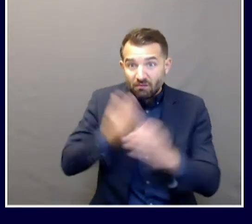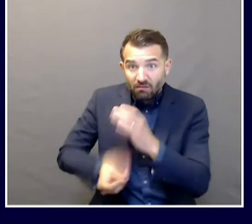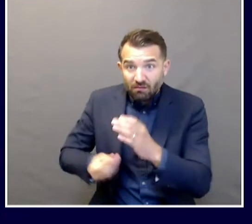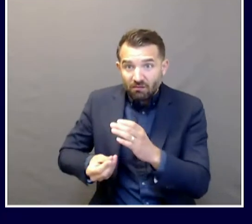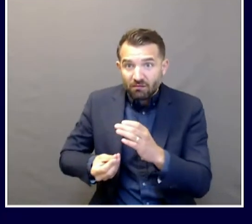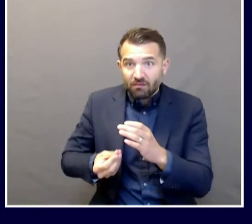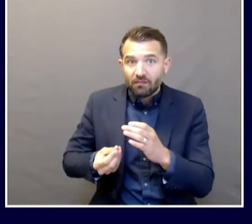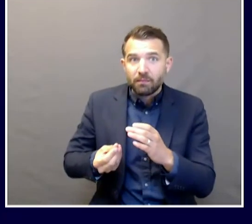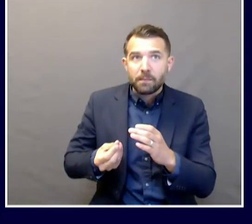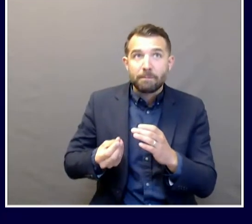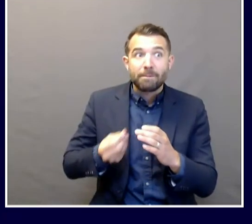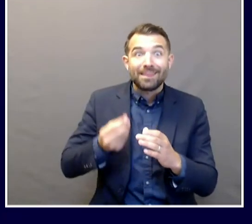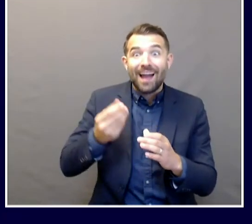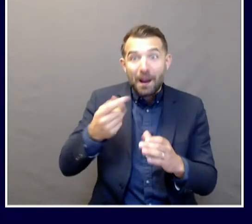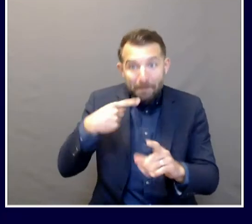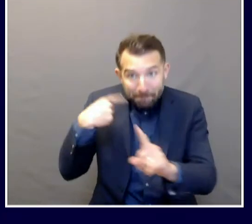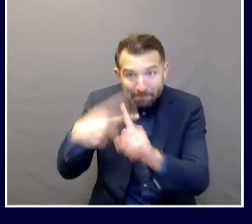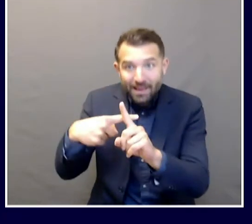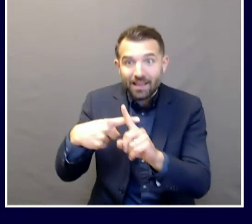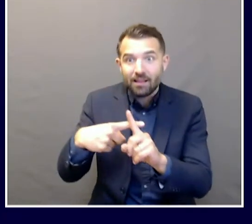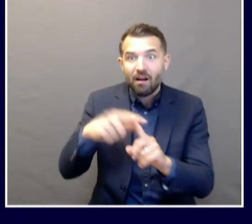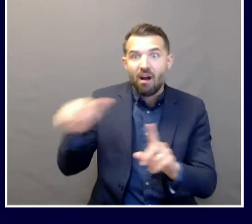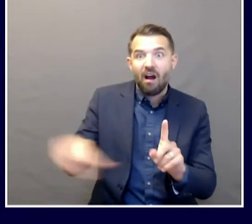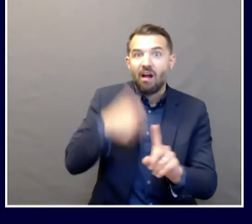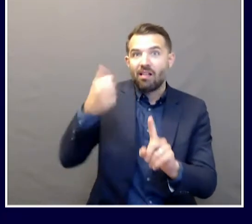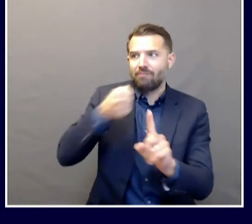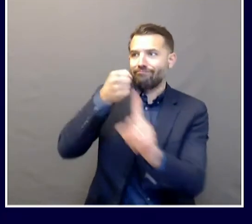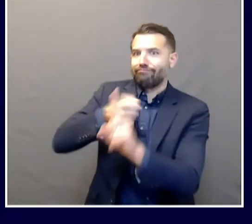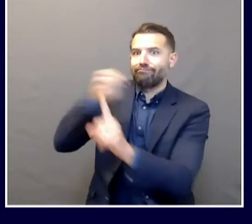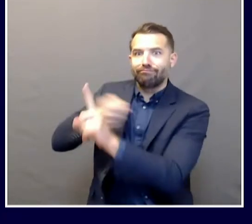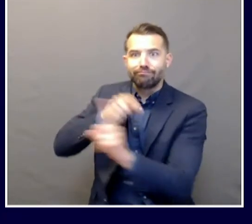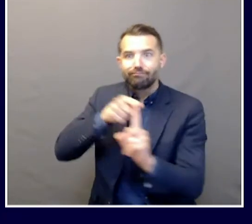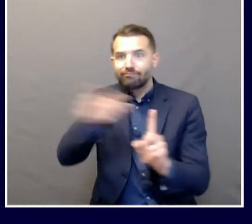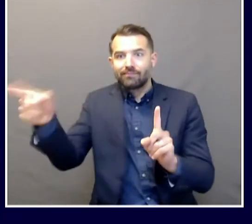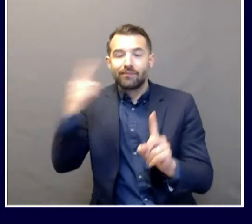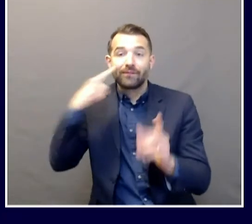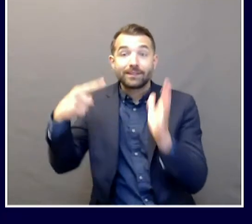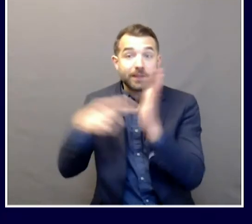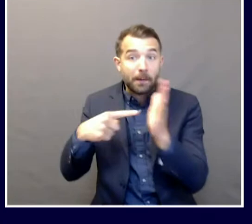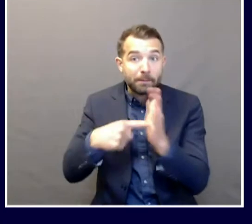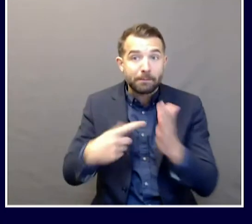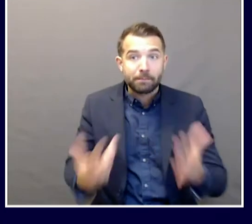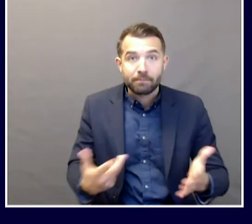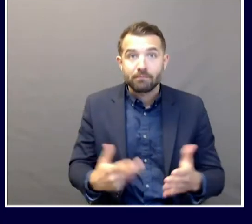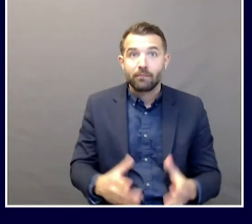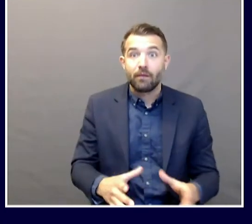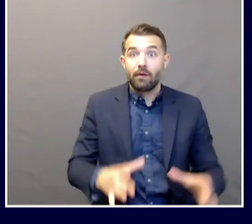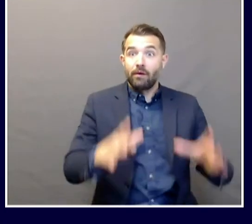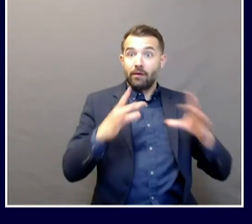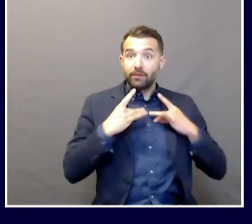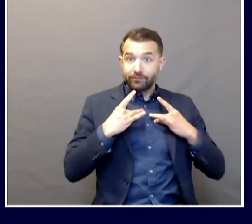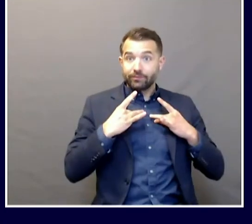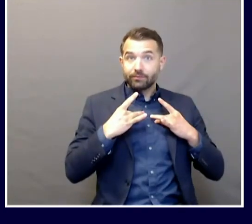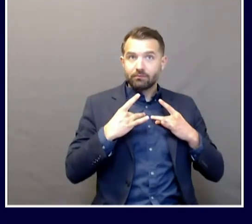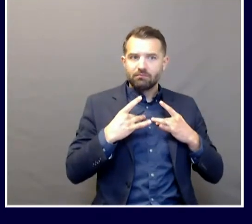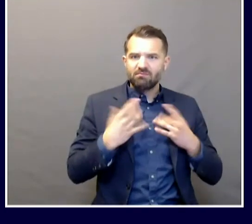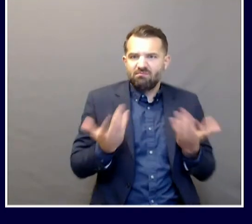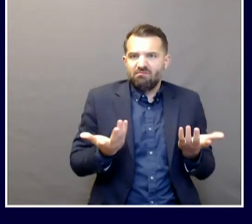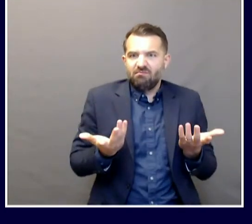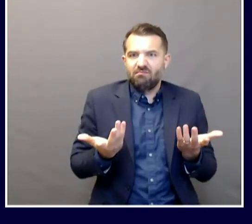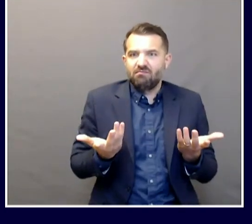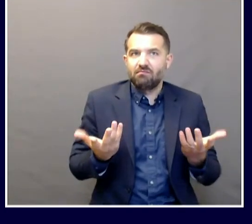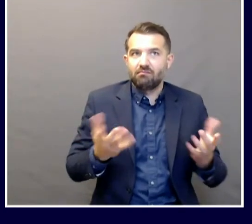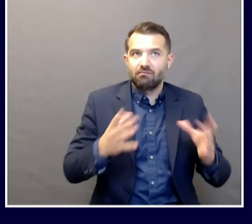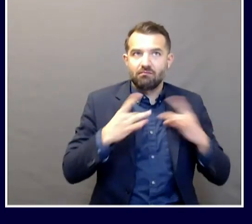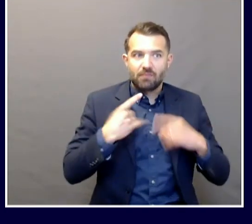you may have to be out from work for a long period of time, away from school for a long period of time, away from your friends, away from your family